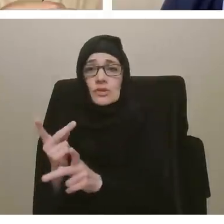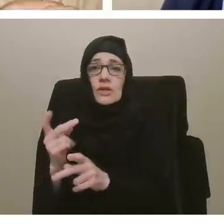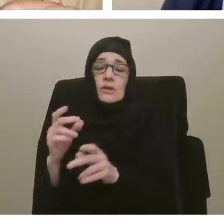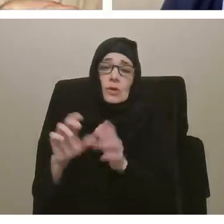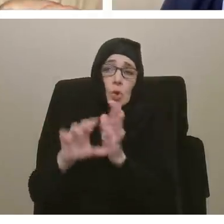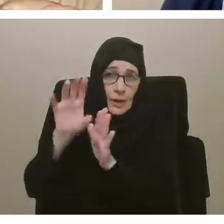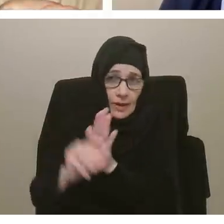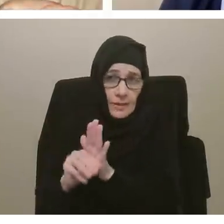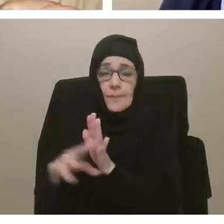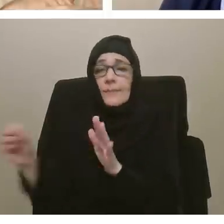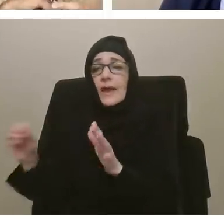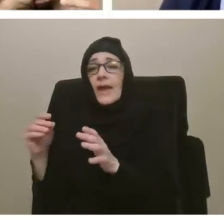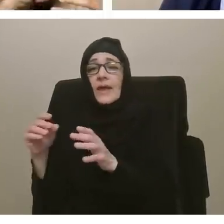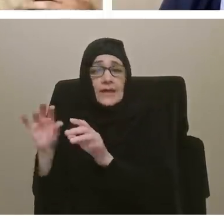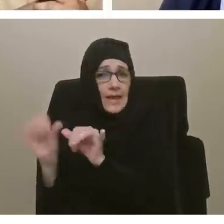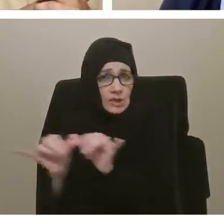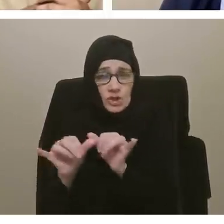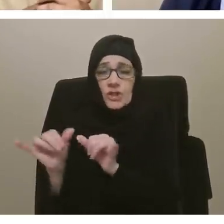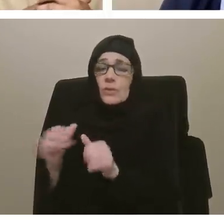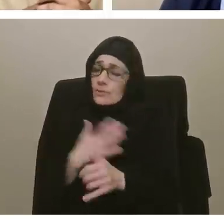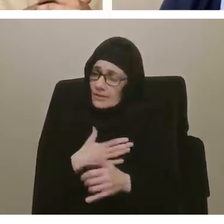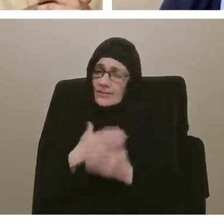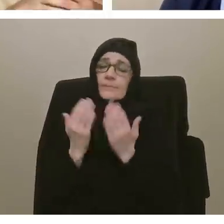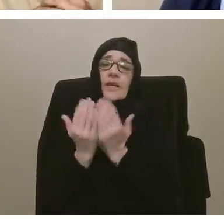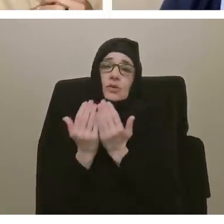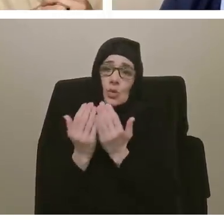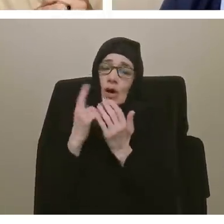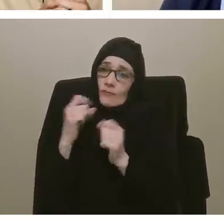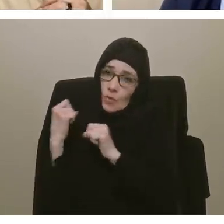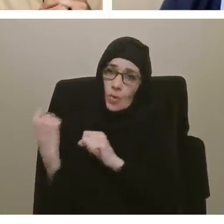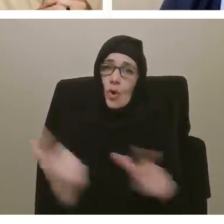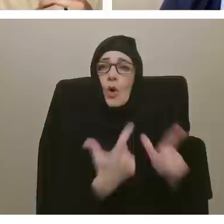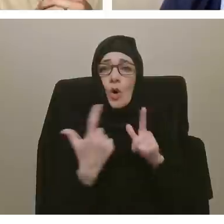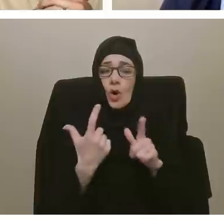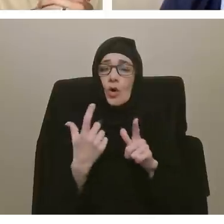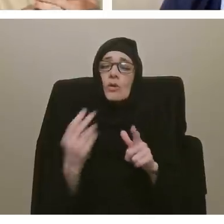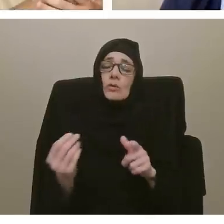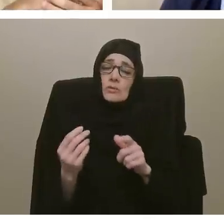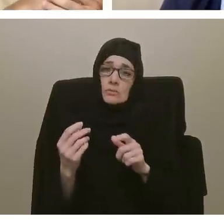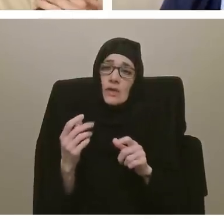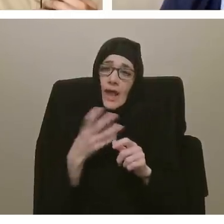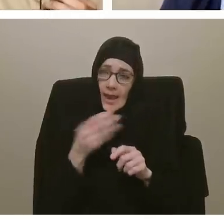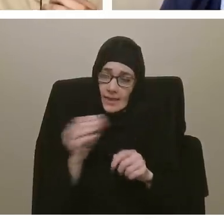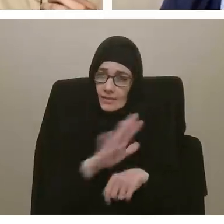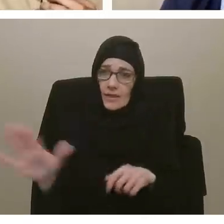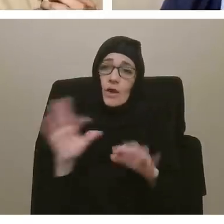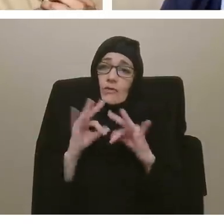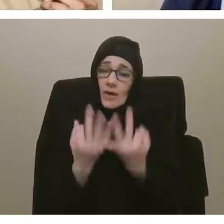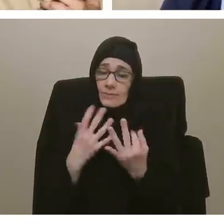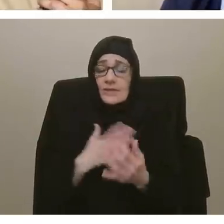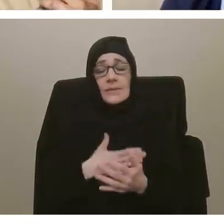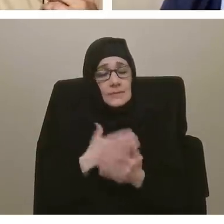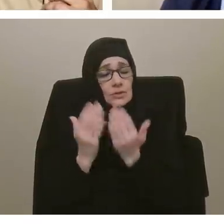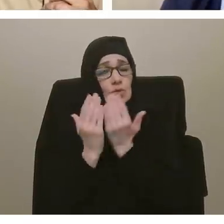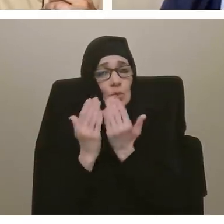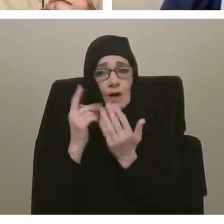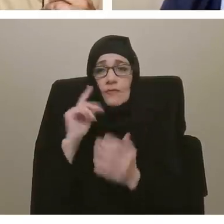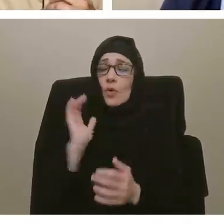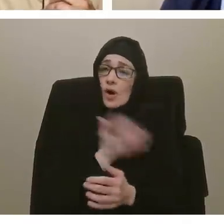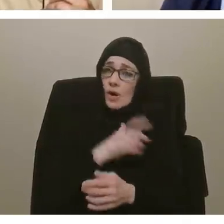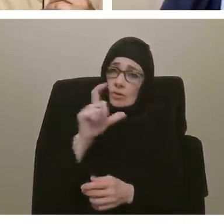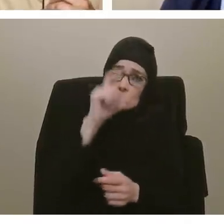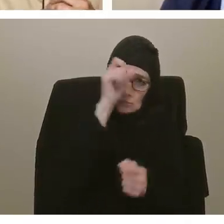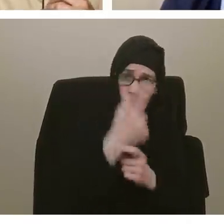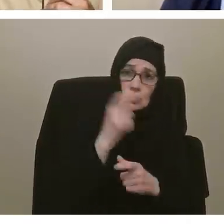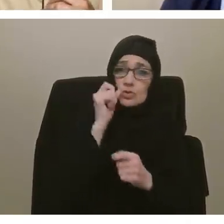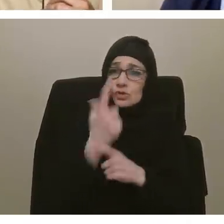Make dua, please, for all of their families. And of course, make dua for Al-Aqsa, for our Uyghur brothers and sisters, for our brothers and sisters